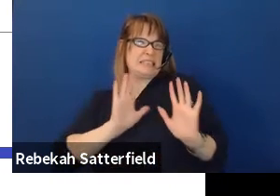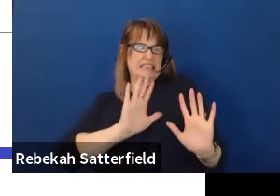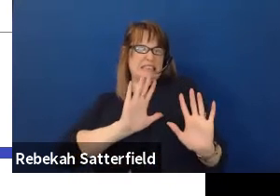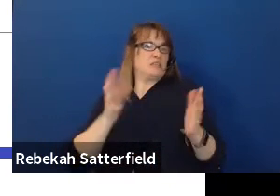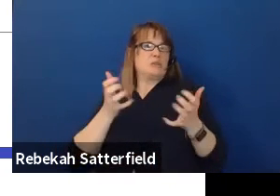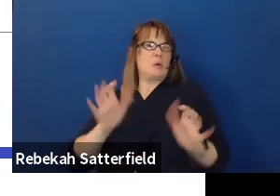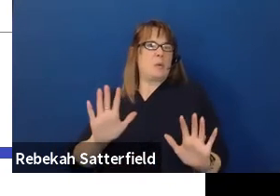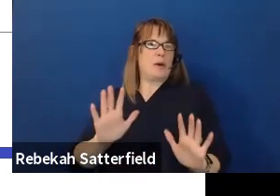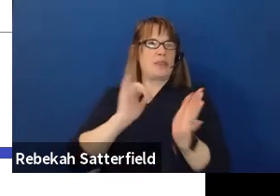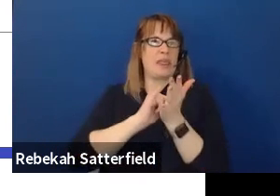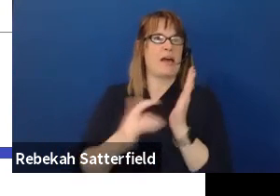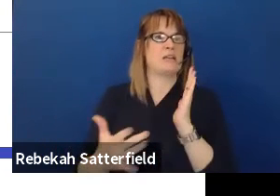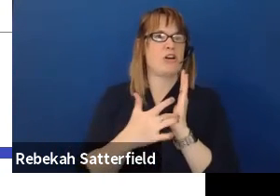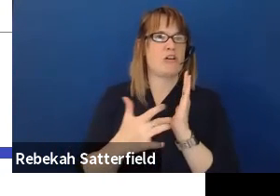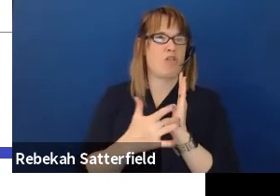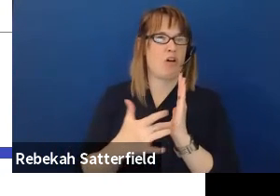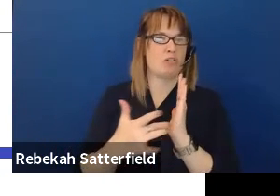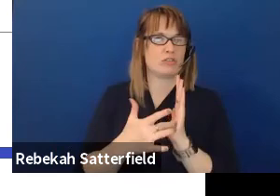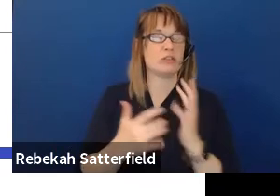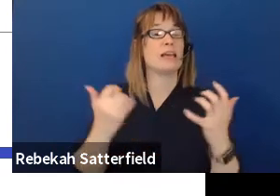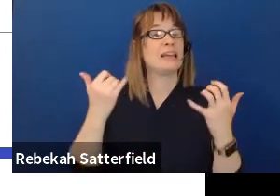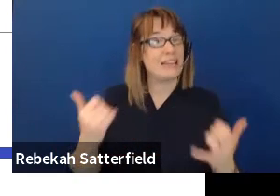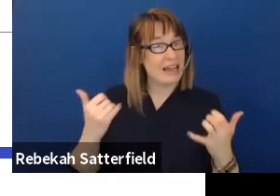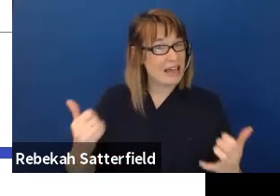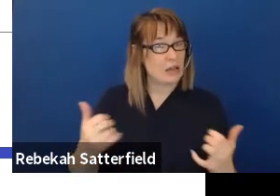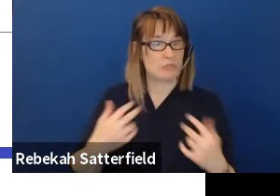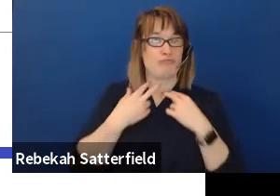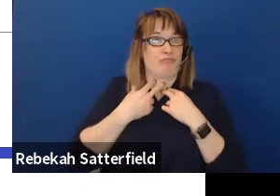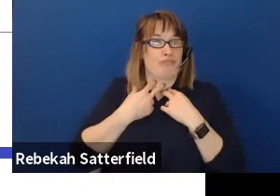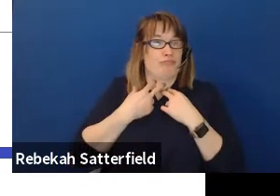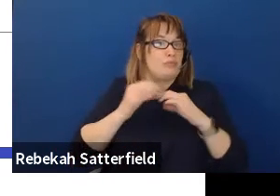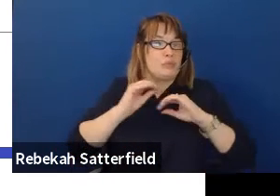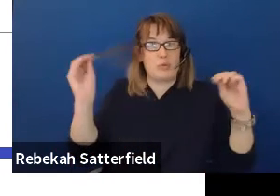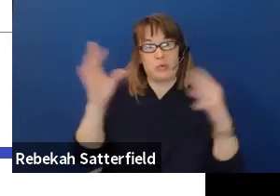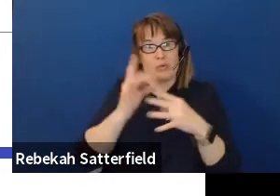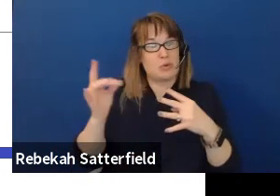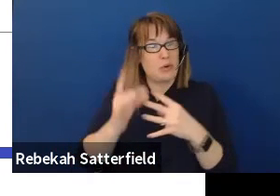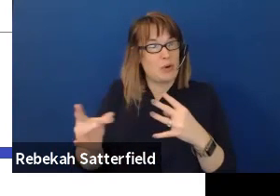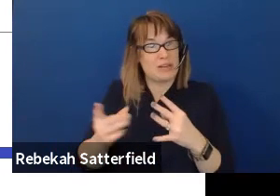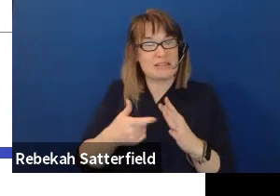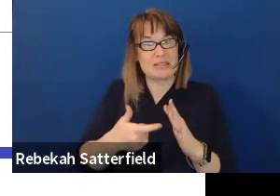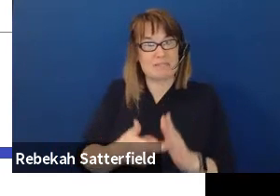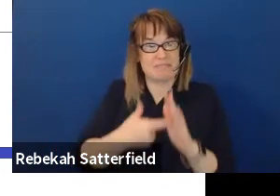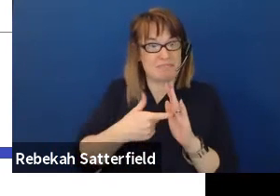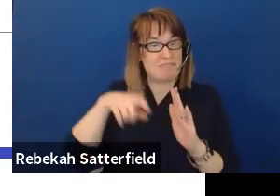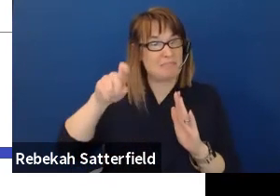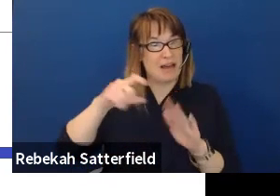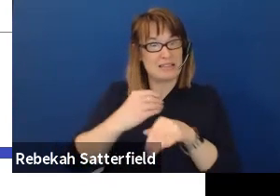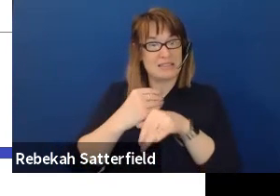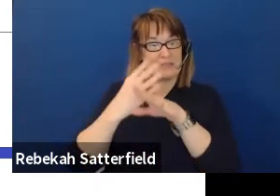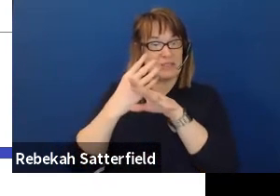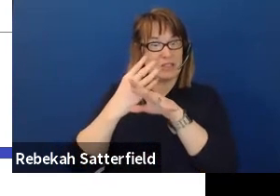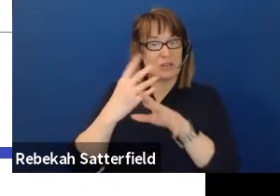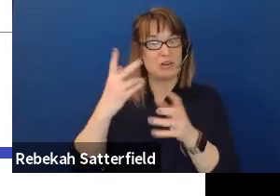of delivery. Now, many have no choice. We have to use these methods because of the pandemic.